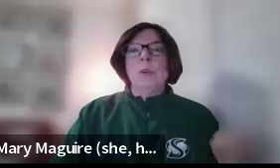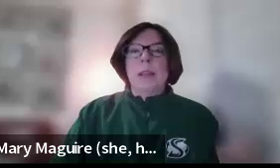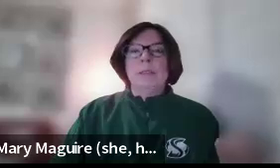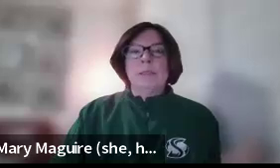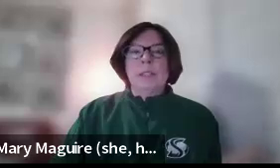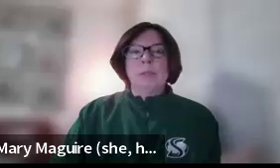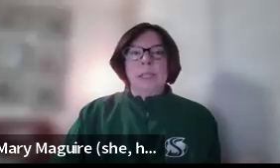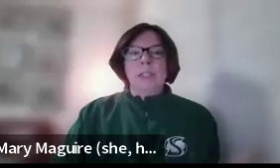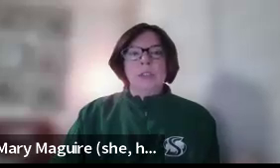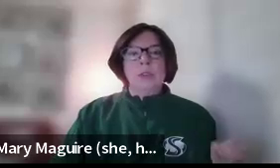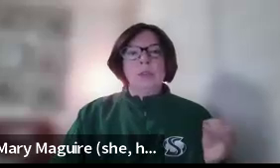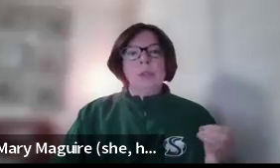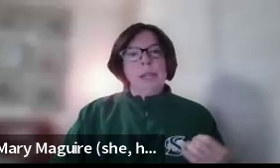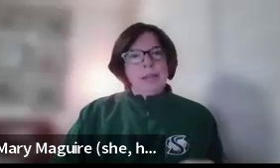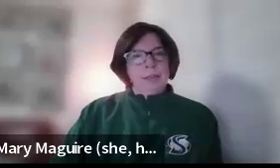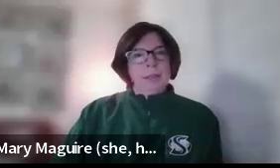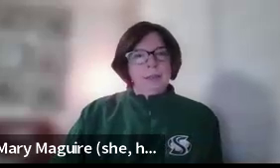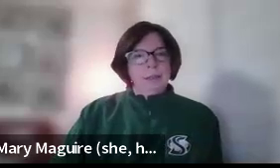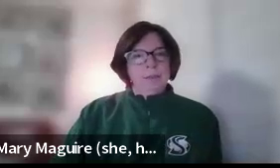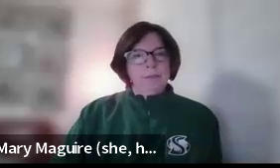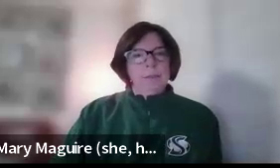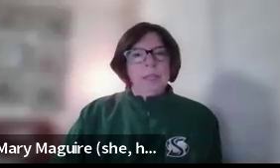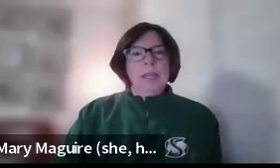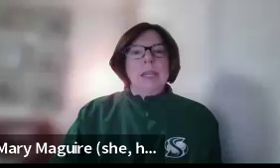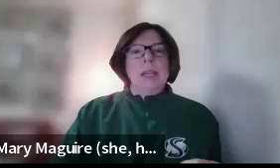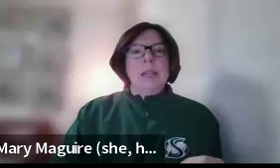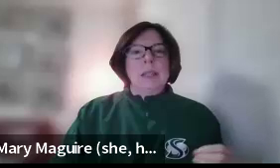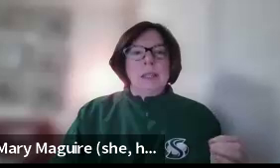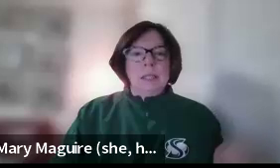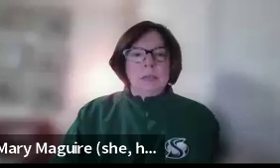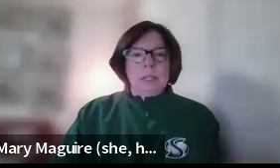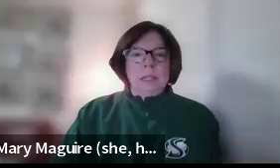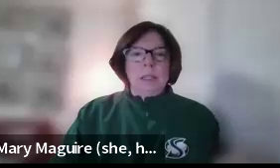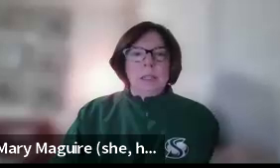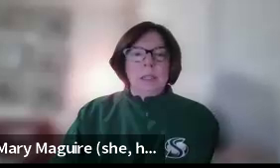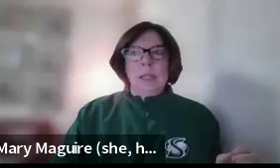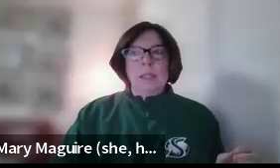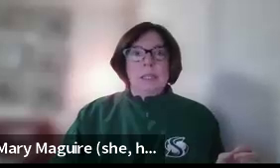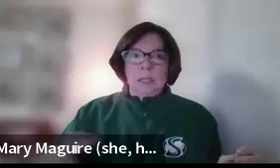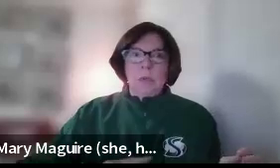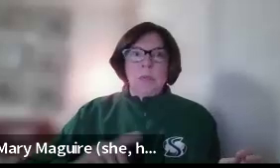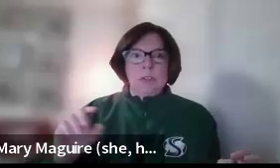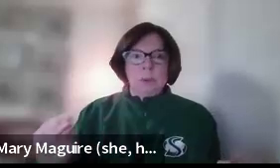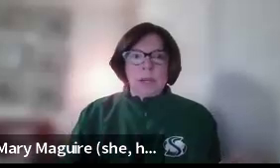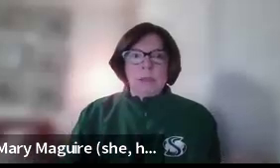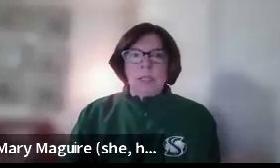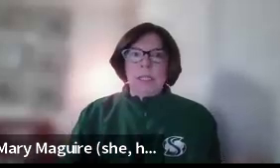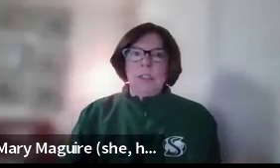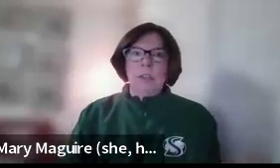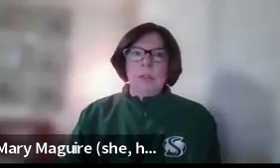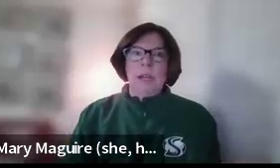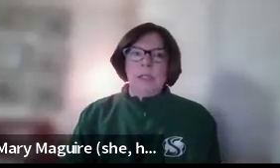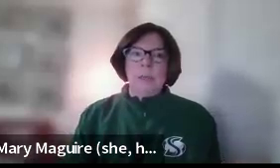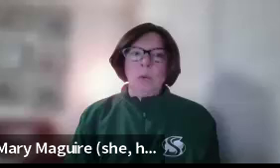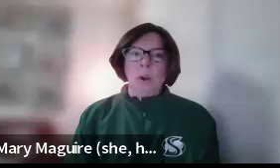And they were not fees related to classes. This fee, as I said, would be directly